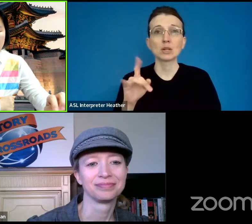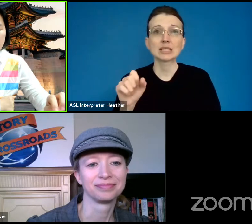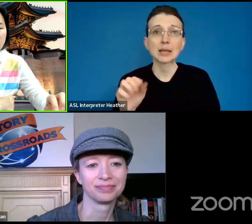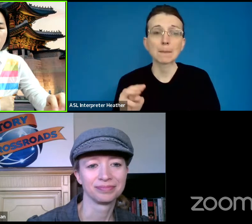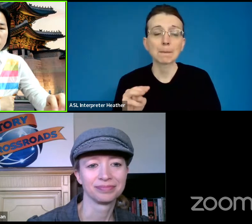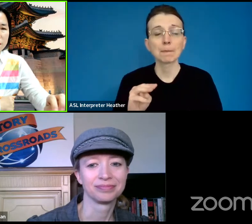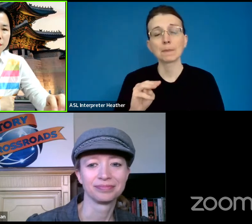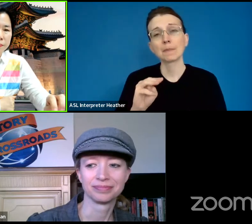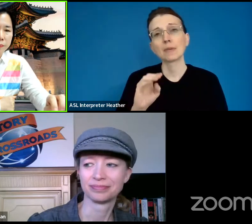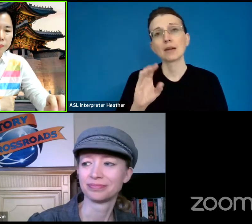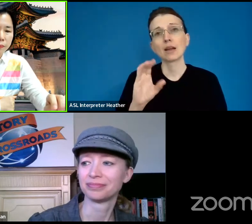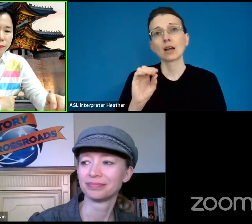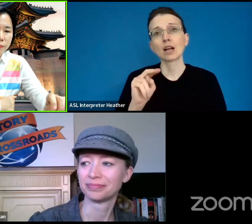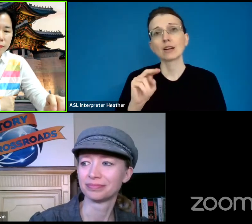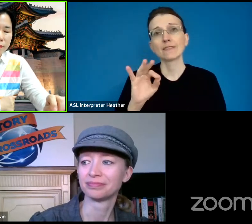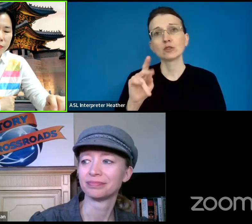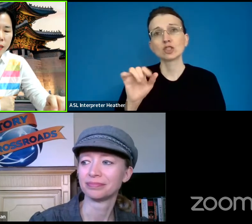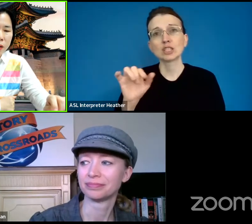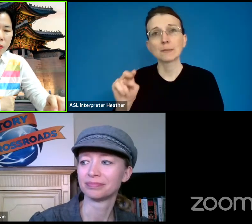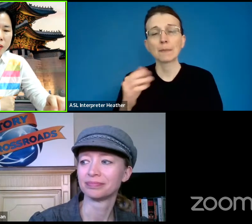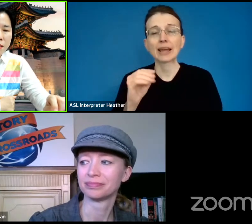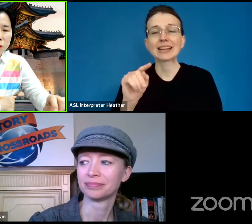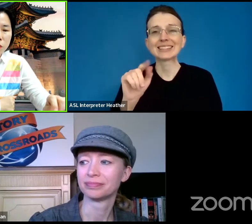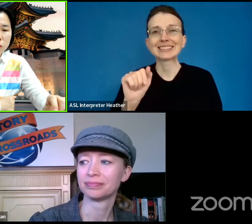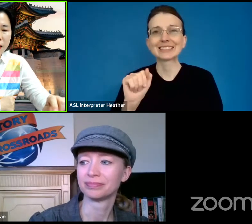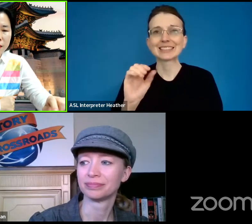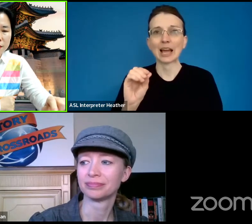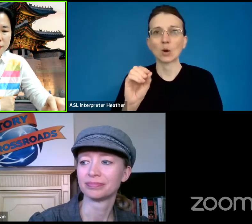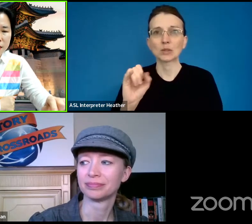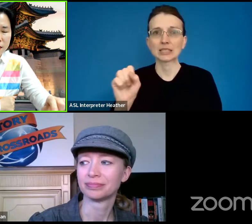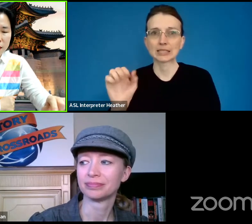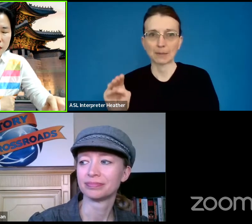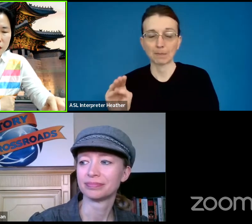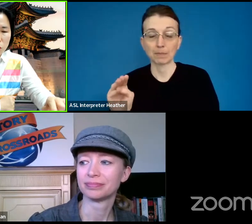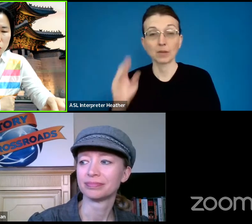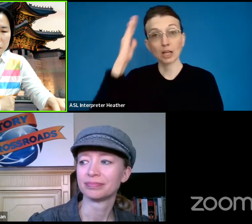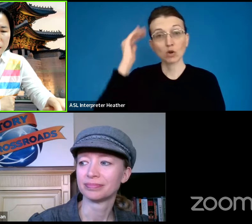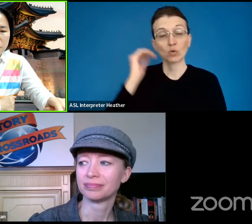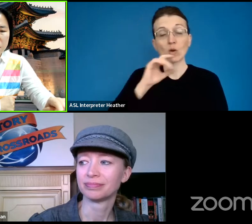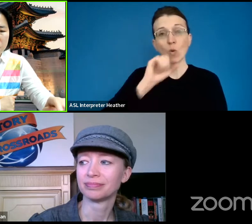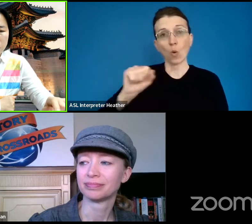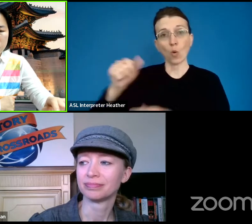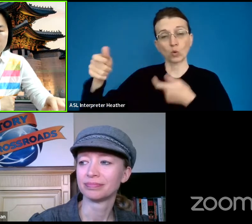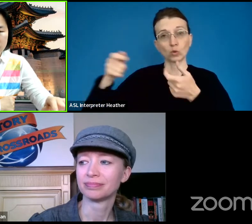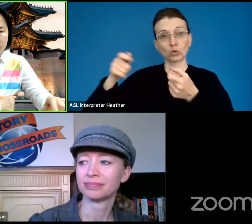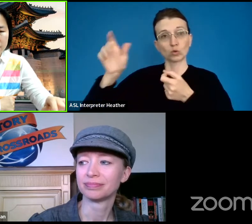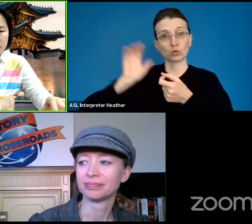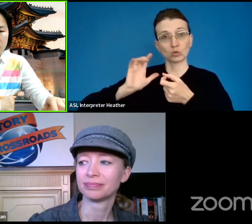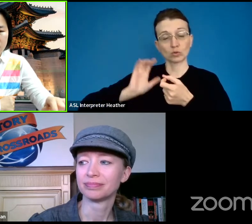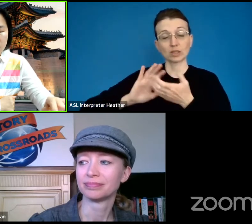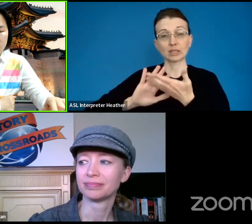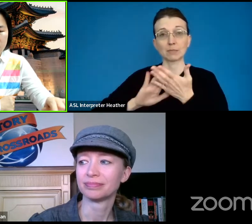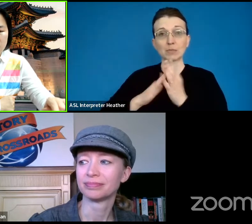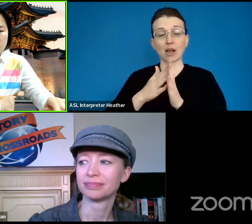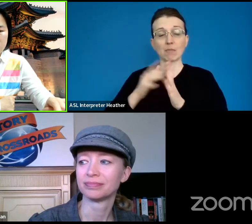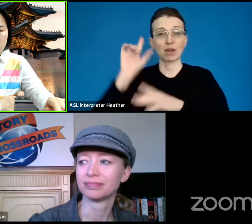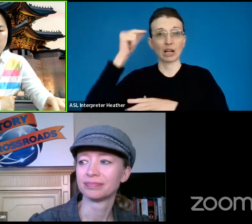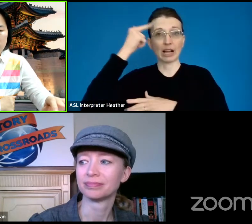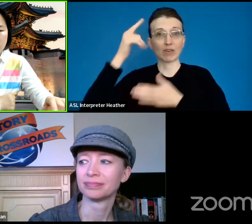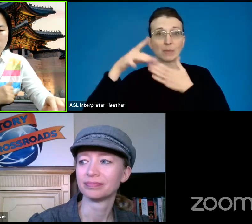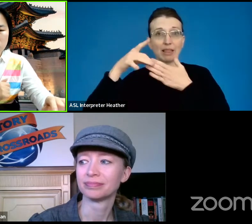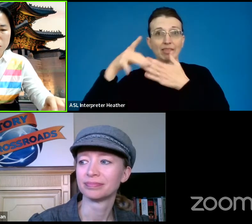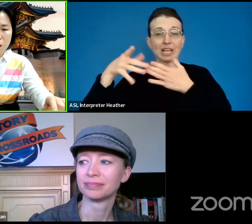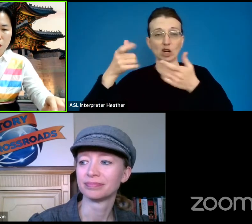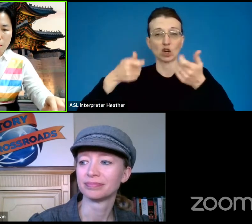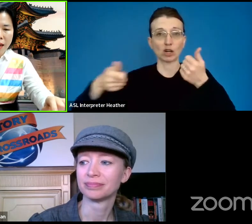Confucianism, and Taoism. In Korea's old dynasty, to become a bureaucrat,